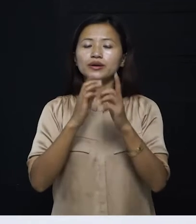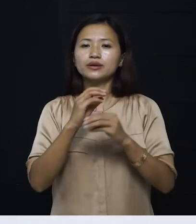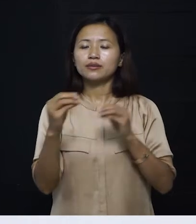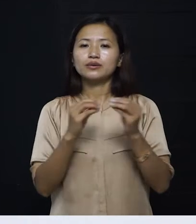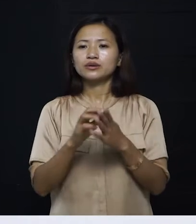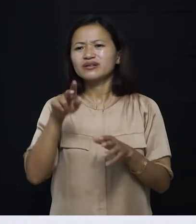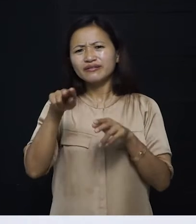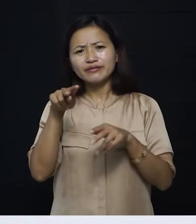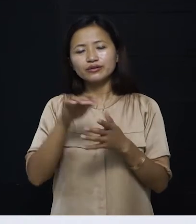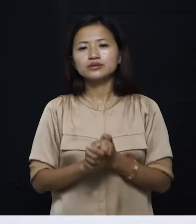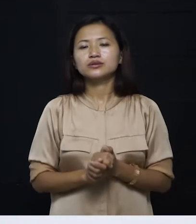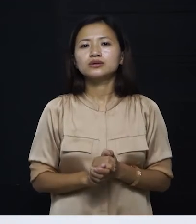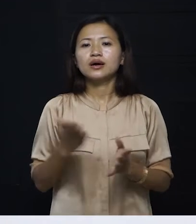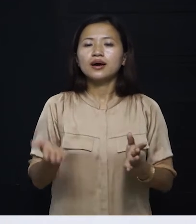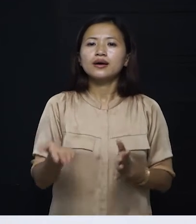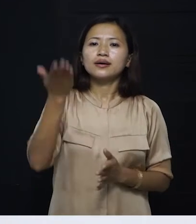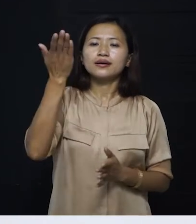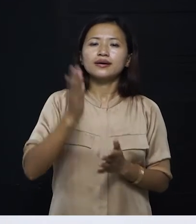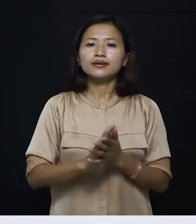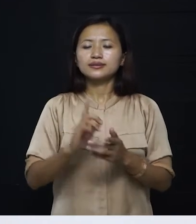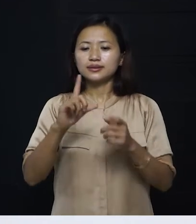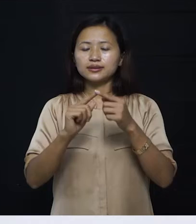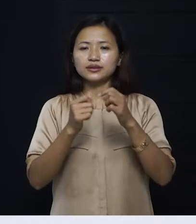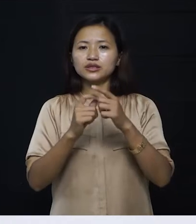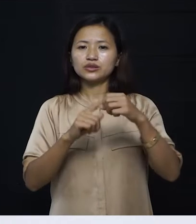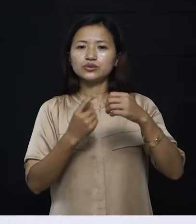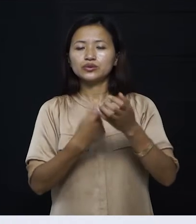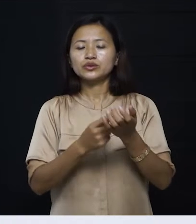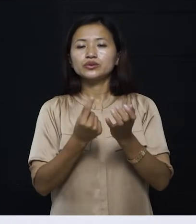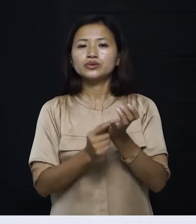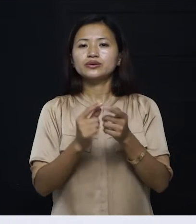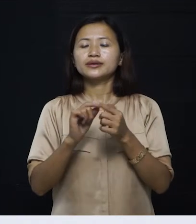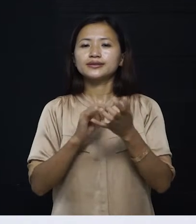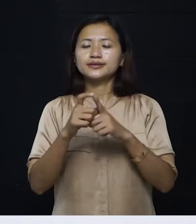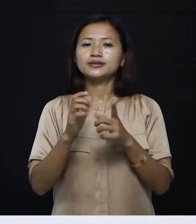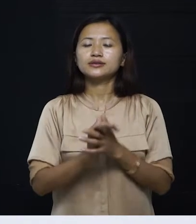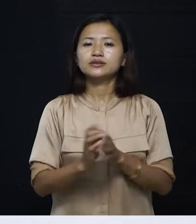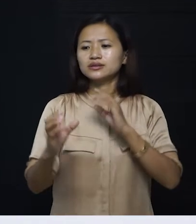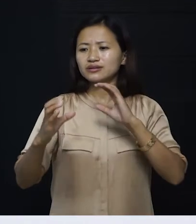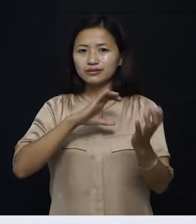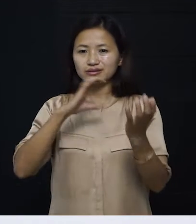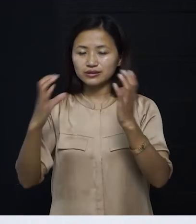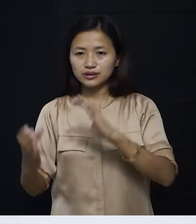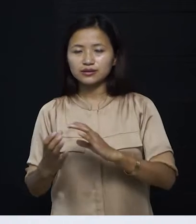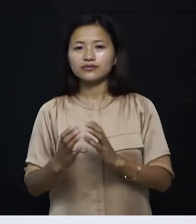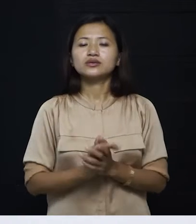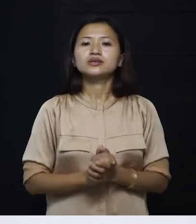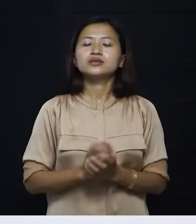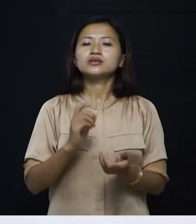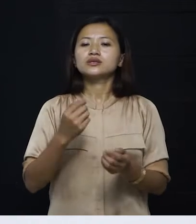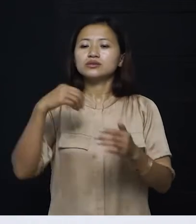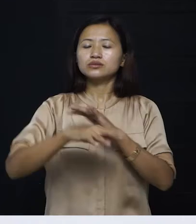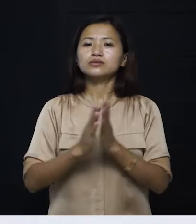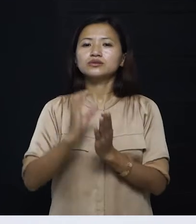it refers to the highly liquid asset, okay, which can easily be converted into cash.